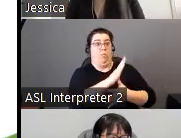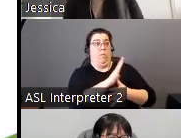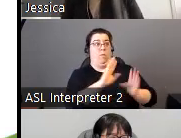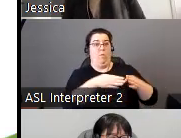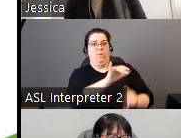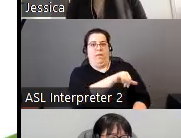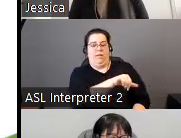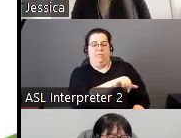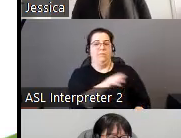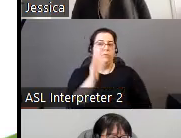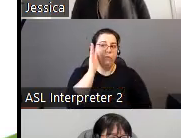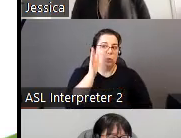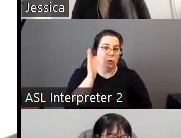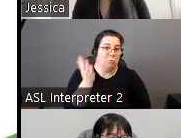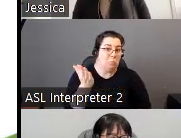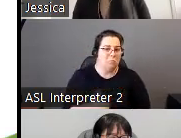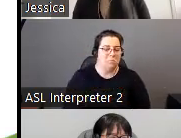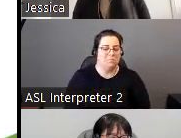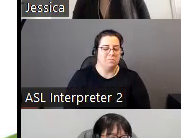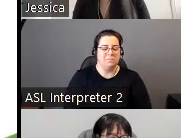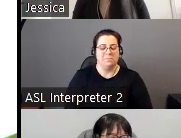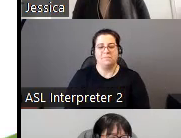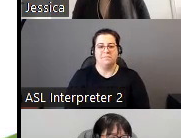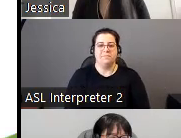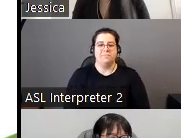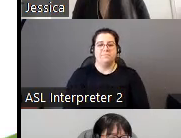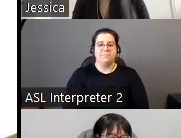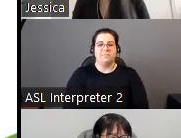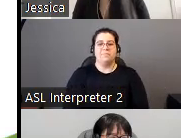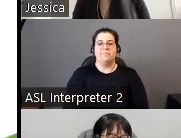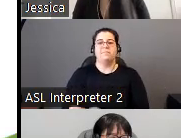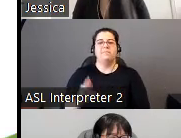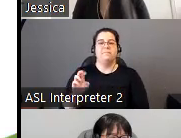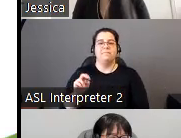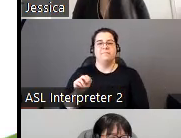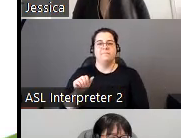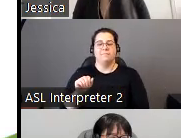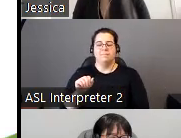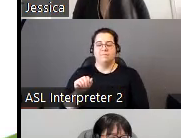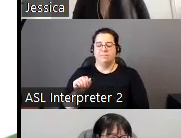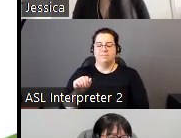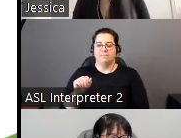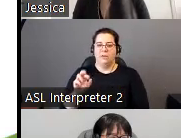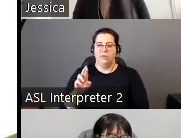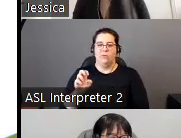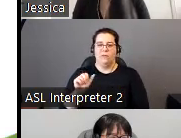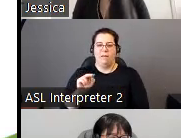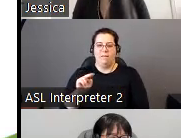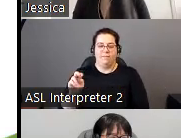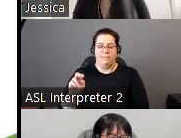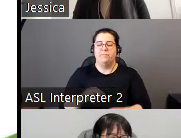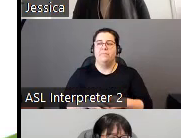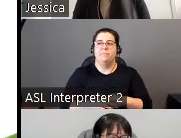bring. So I just have a question. When you're emphasizing the focus groups or your outreach to